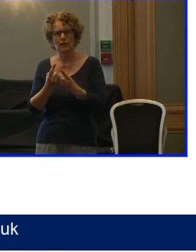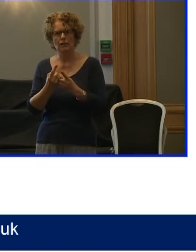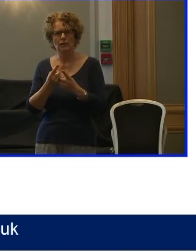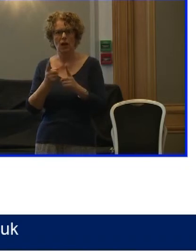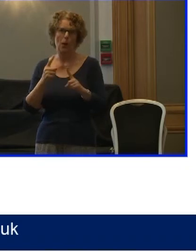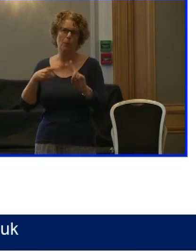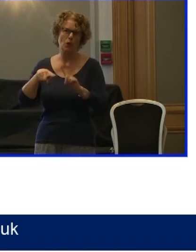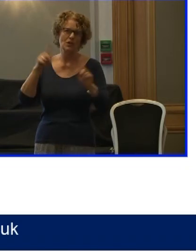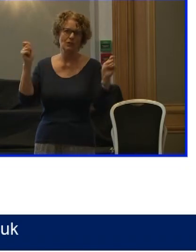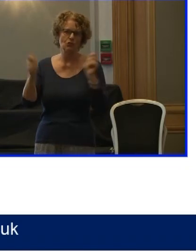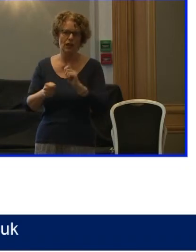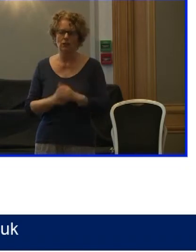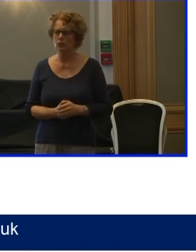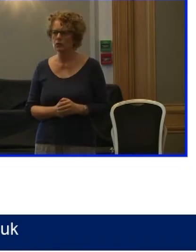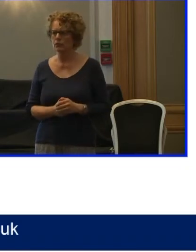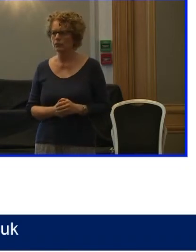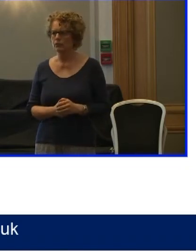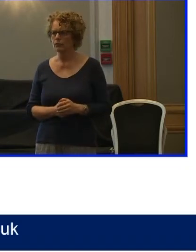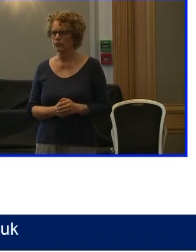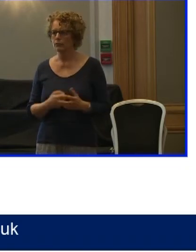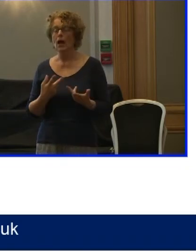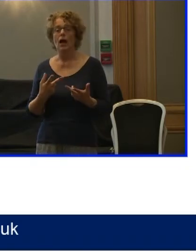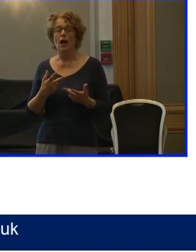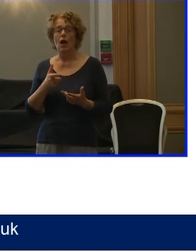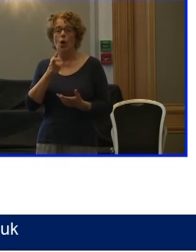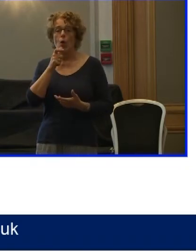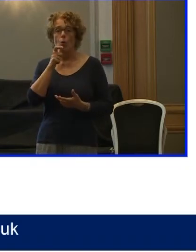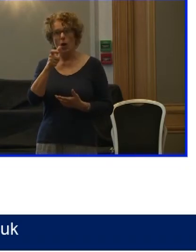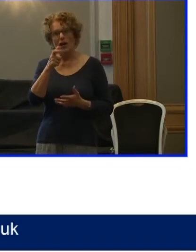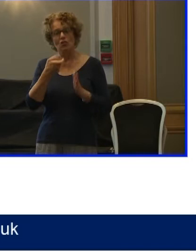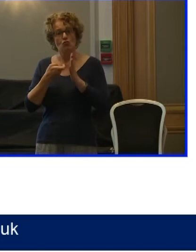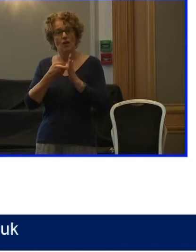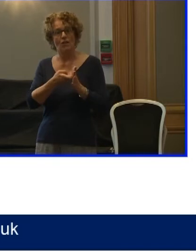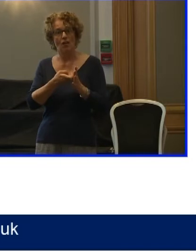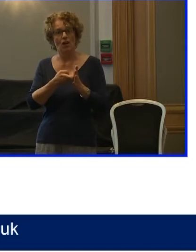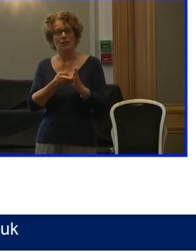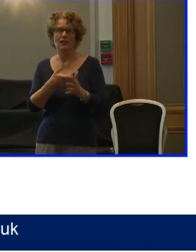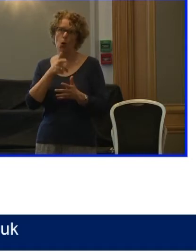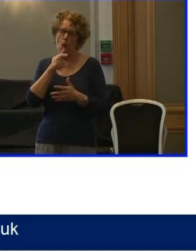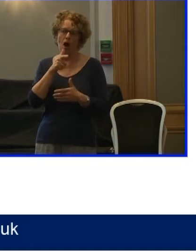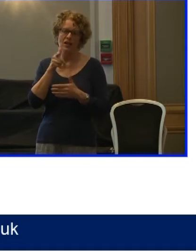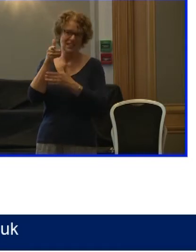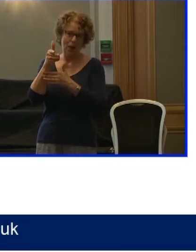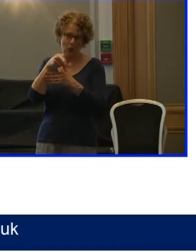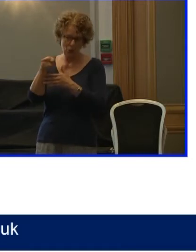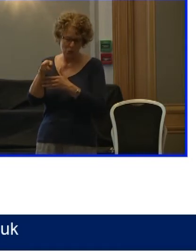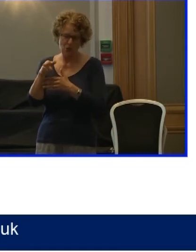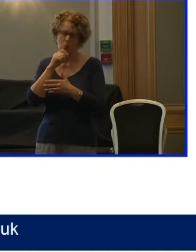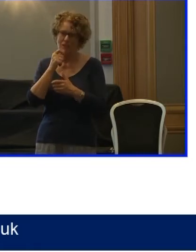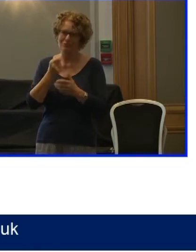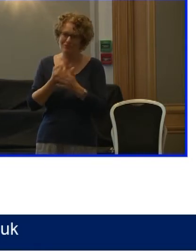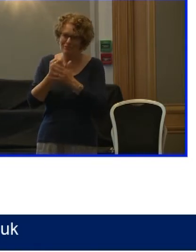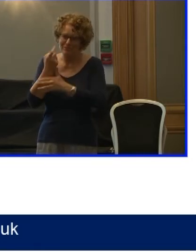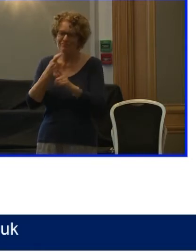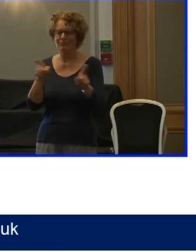say them a lot. If anyone's counting how many times I say a word, the word referral and the word signpost are going to come up a lot, because we feel